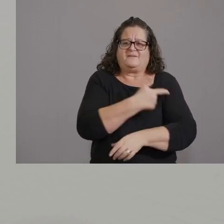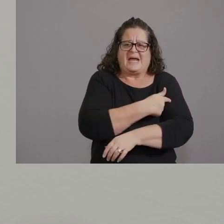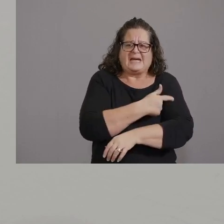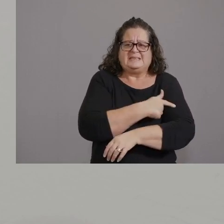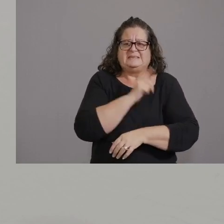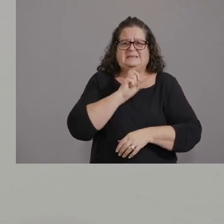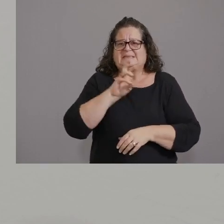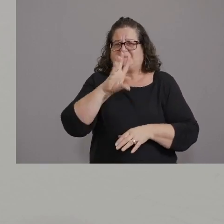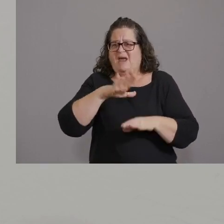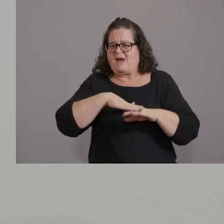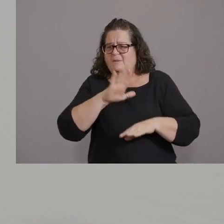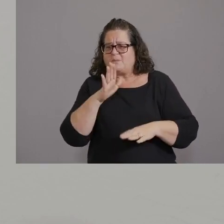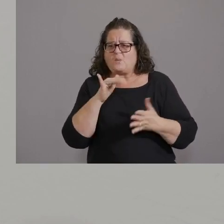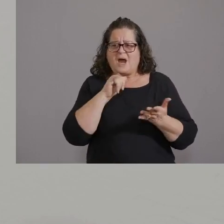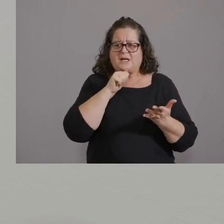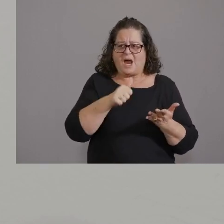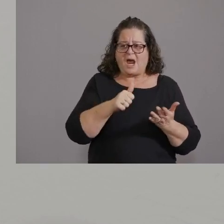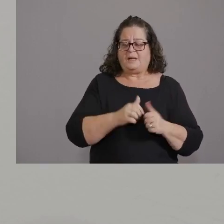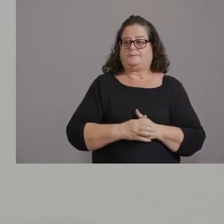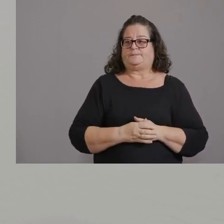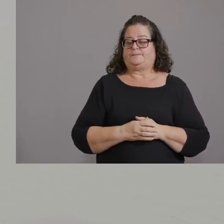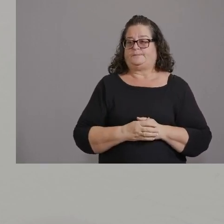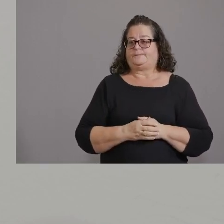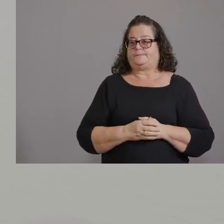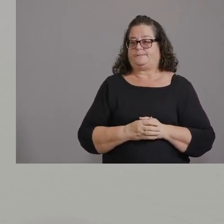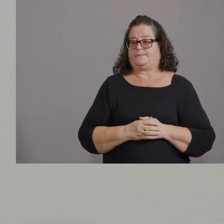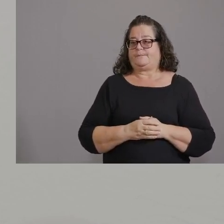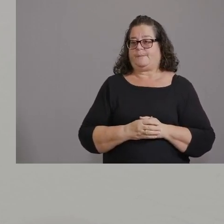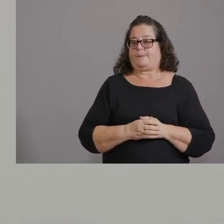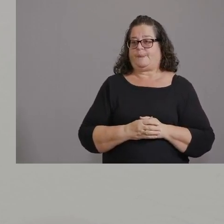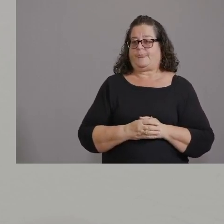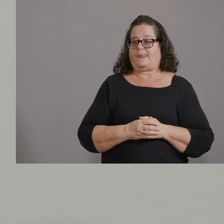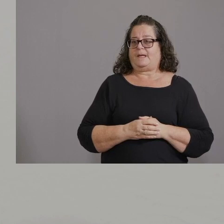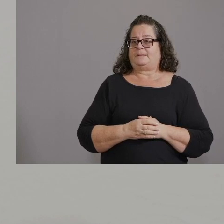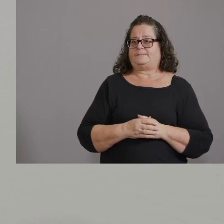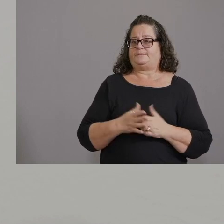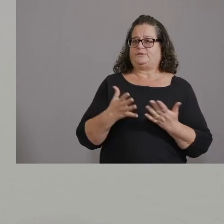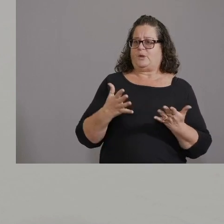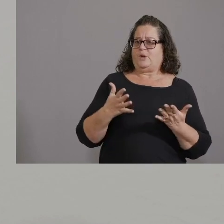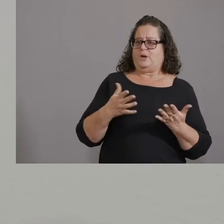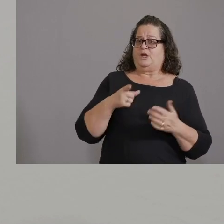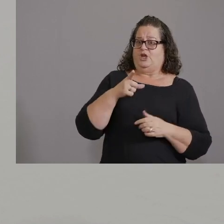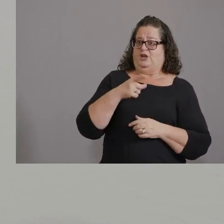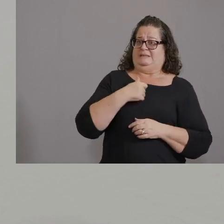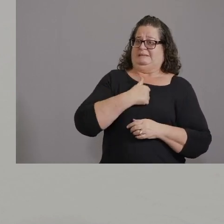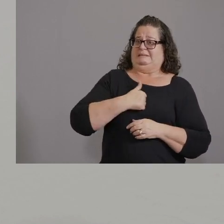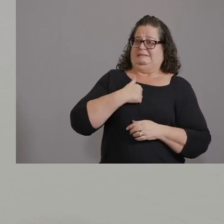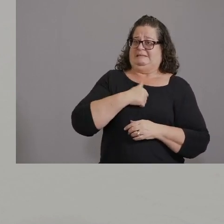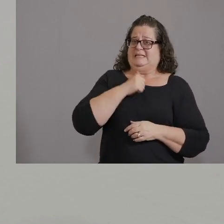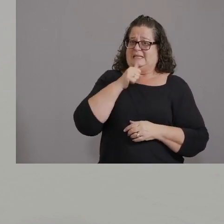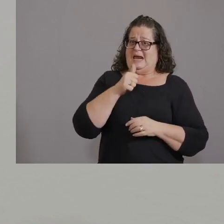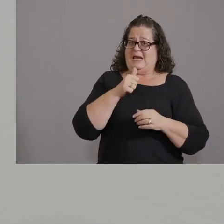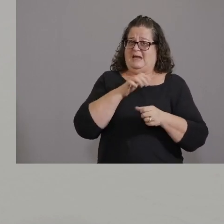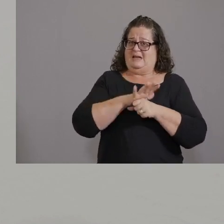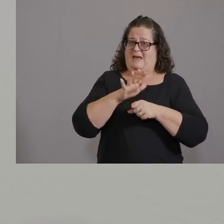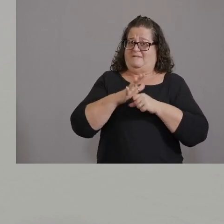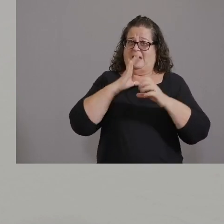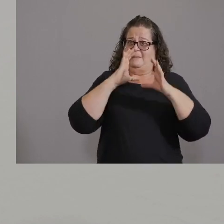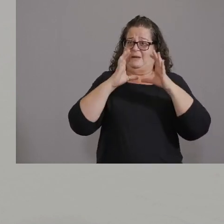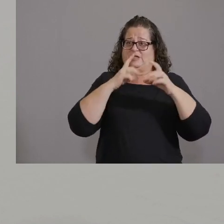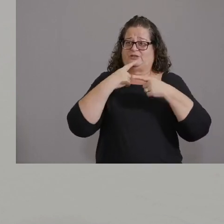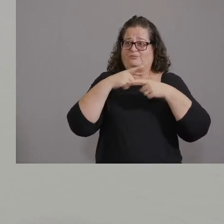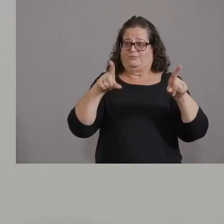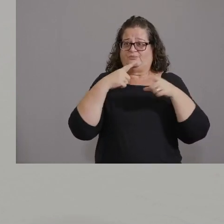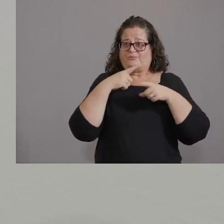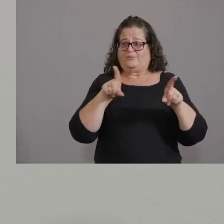65 and older. Do you regret how this was announced? Do you regret not having more communication with county leaders so they could prepare their